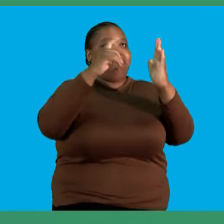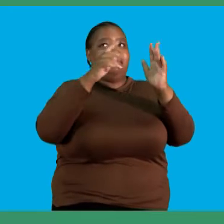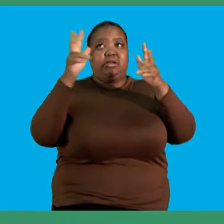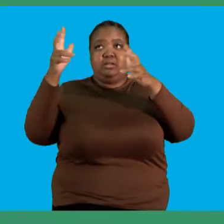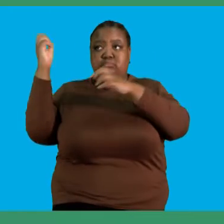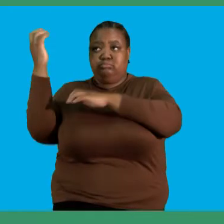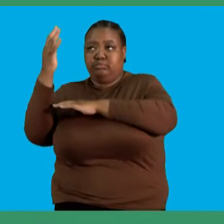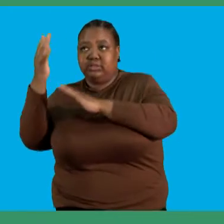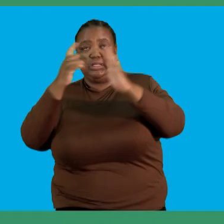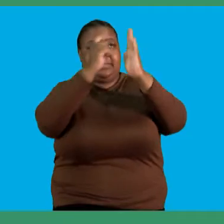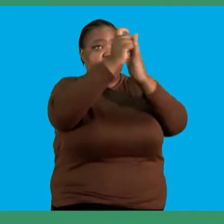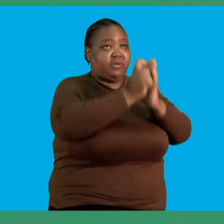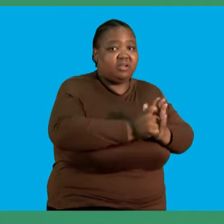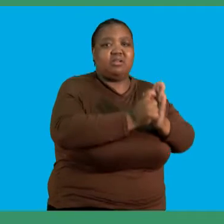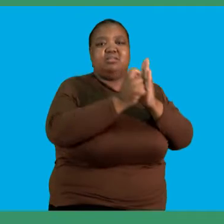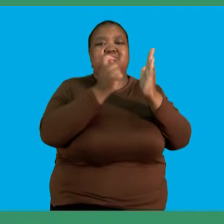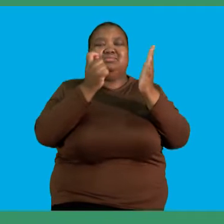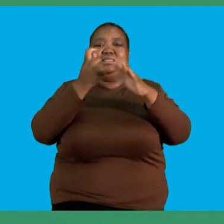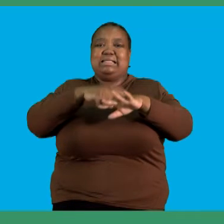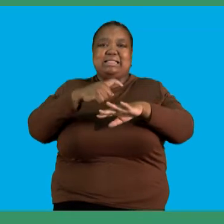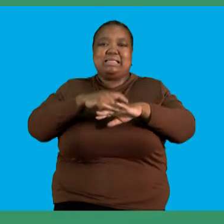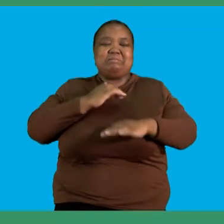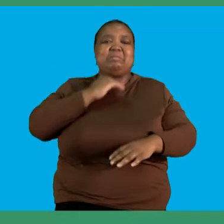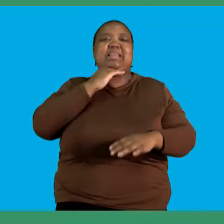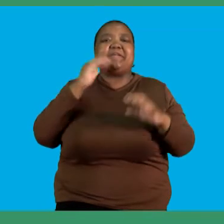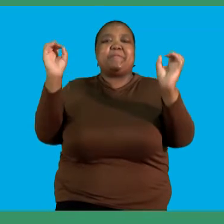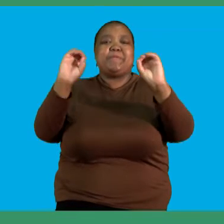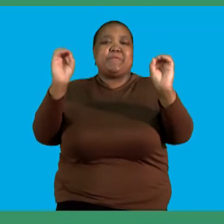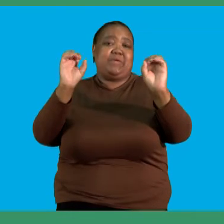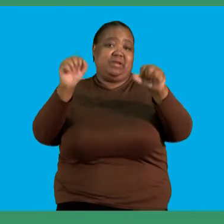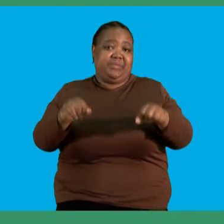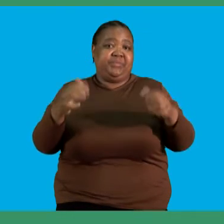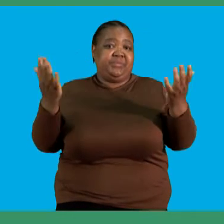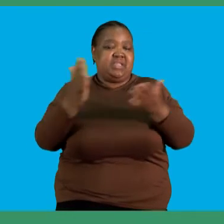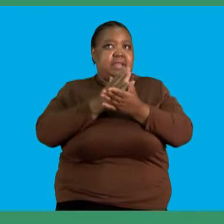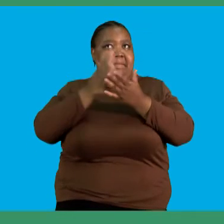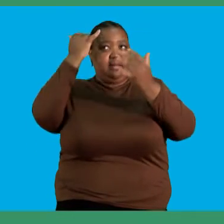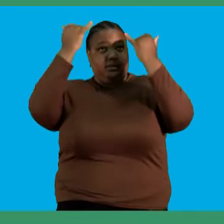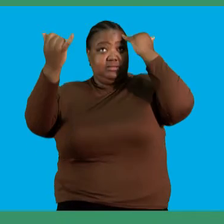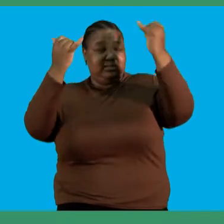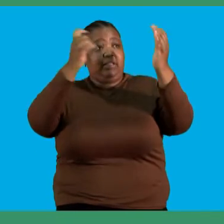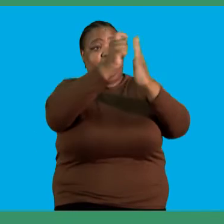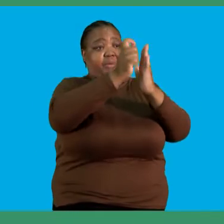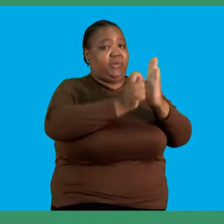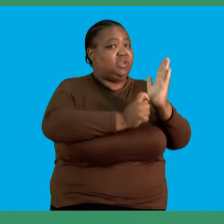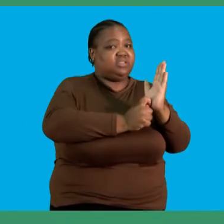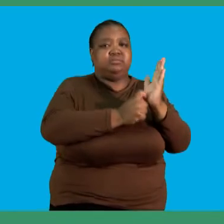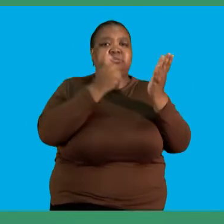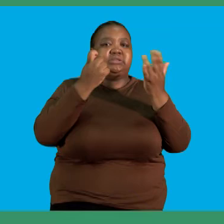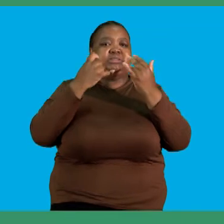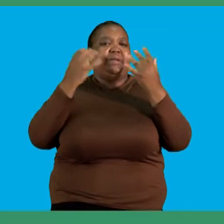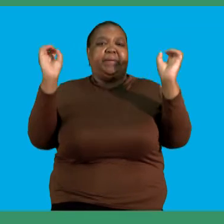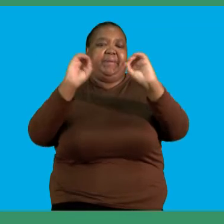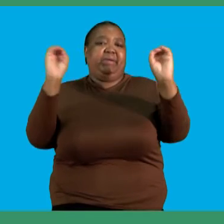be enough time during the presentation to make written notes, so some ideas may not